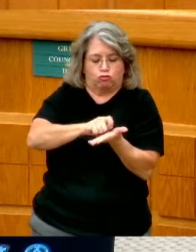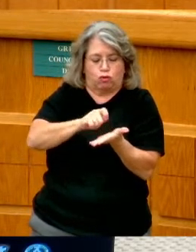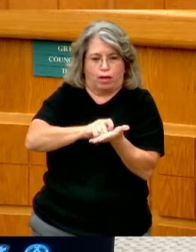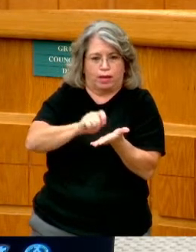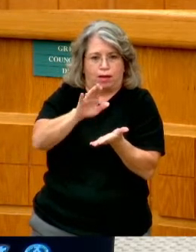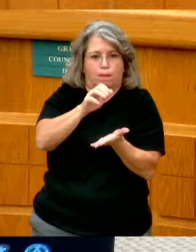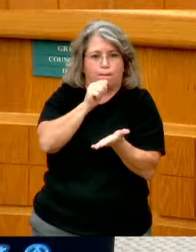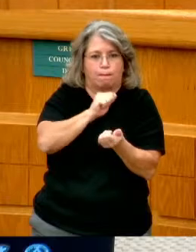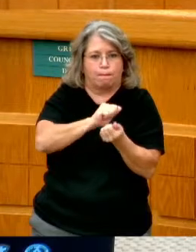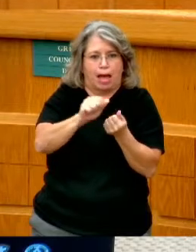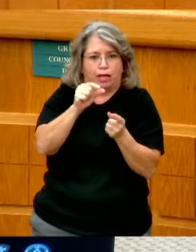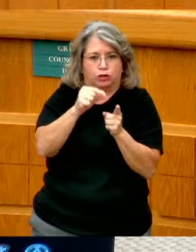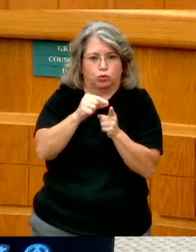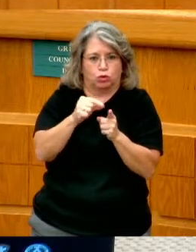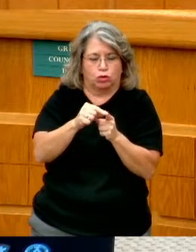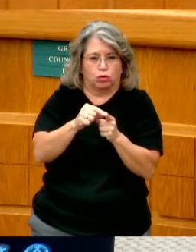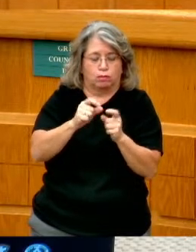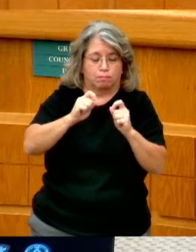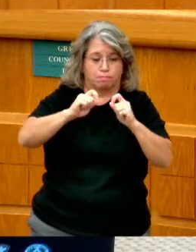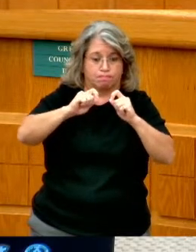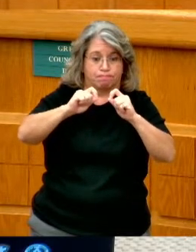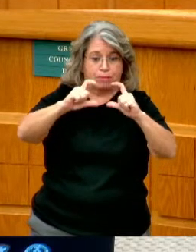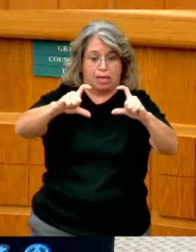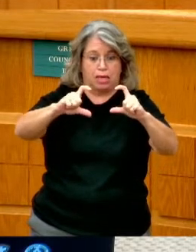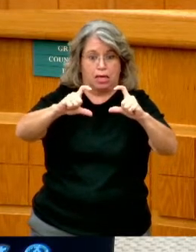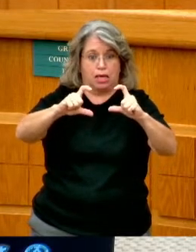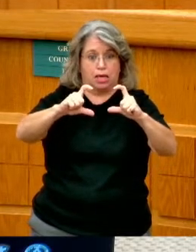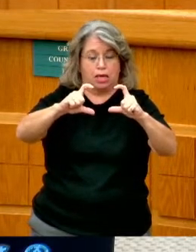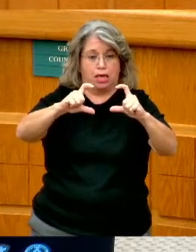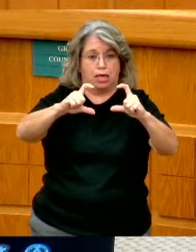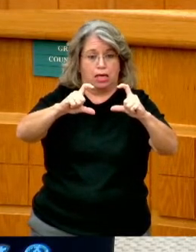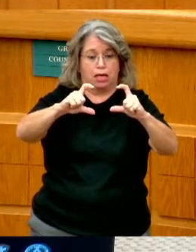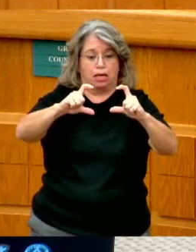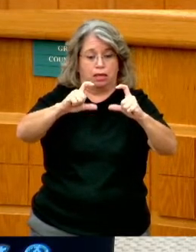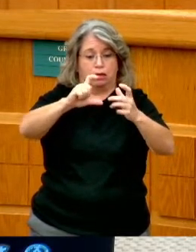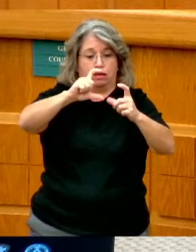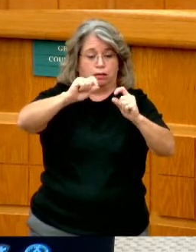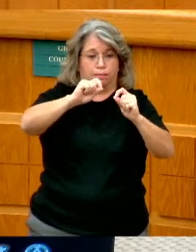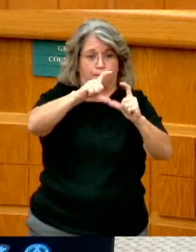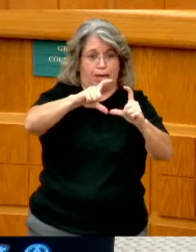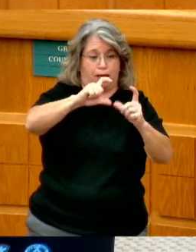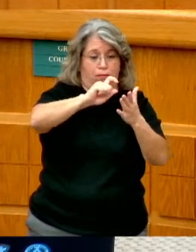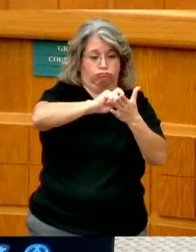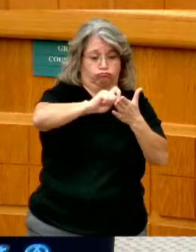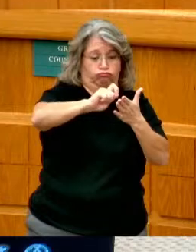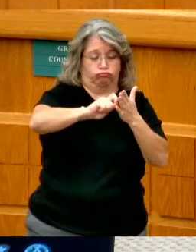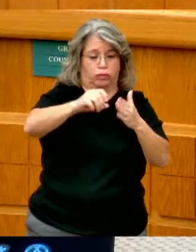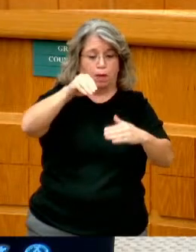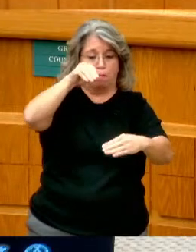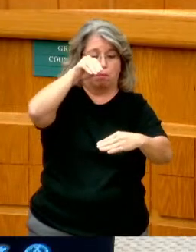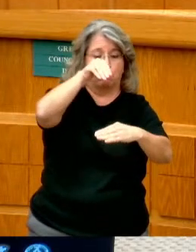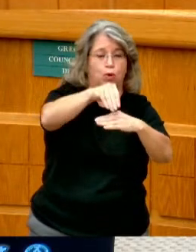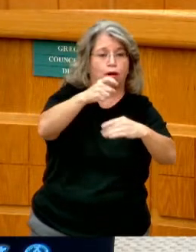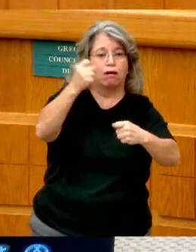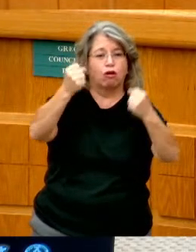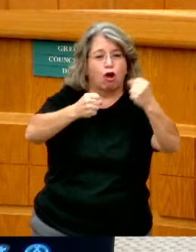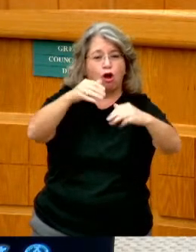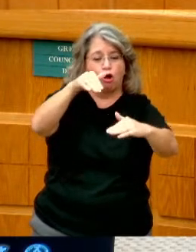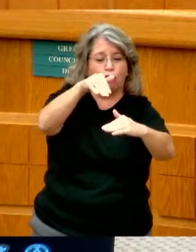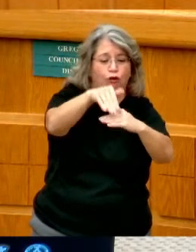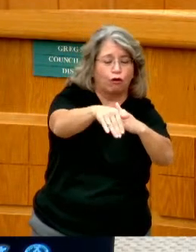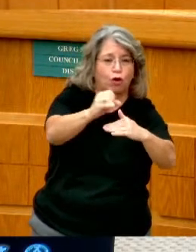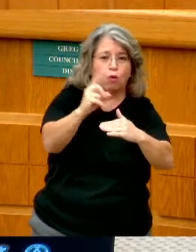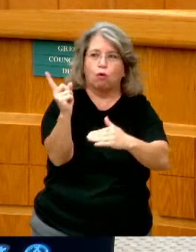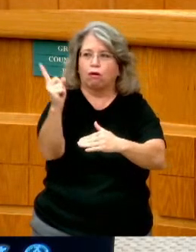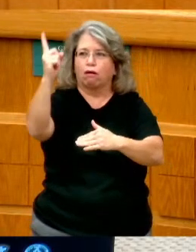it boldly on a piece of paper and display it on the dashboard or on the windshield or hang it on the rearview mirror so